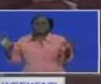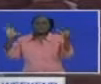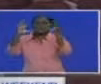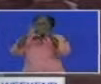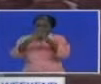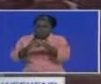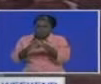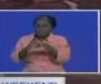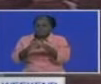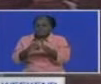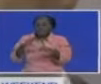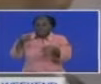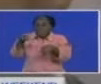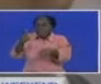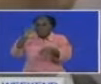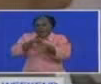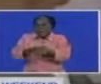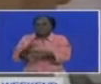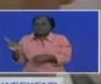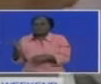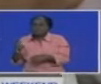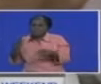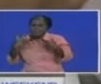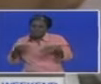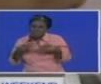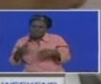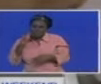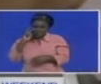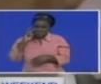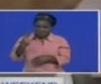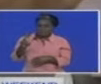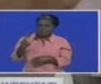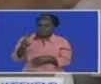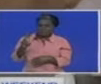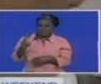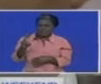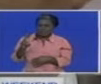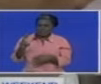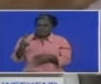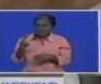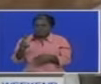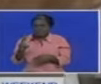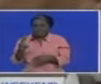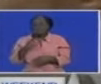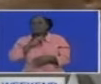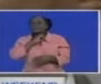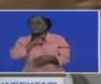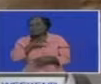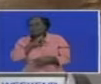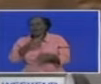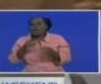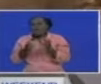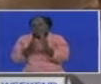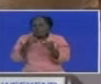them clinch the presidency. The people whom you see wielding and exercising